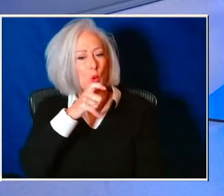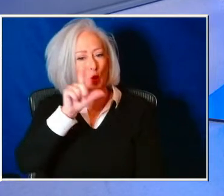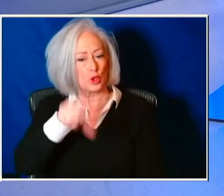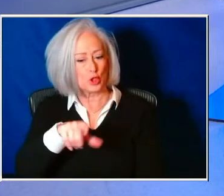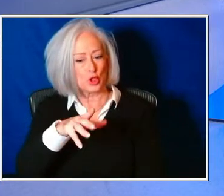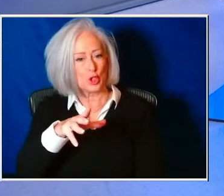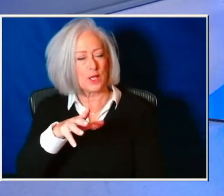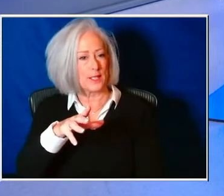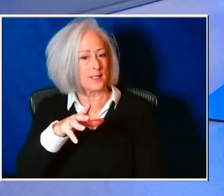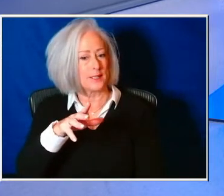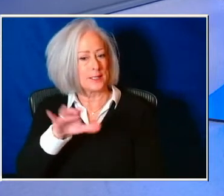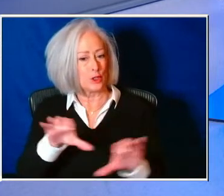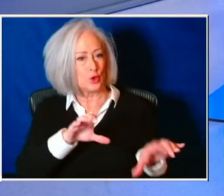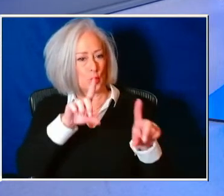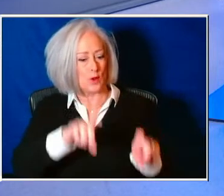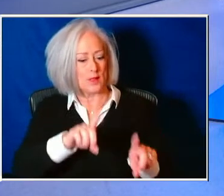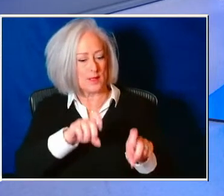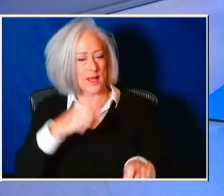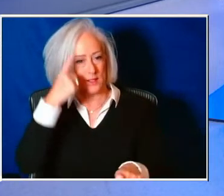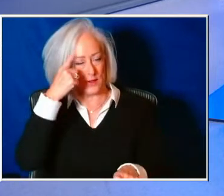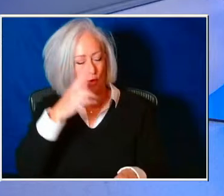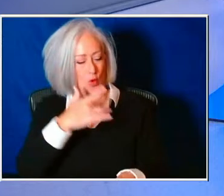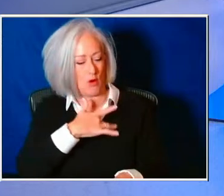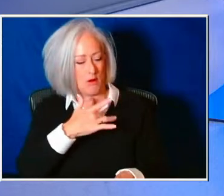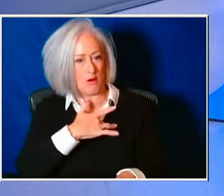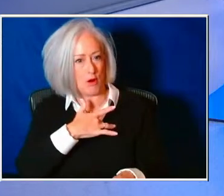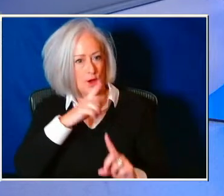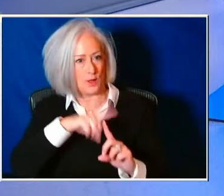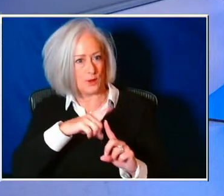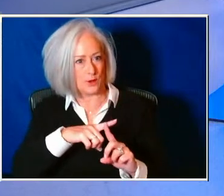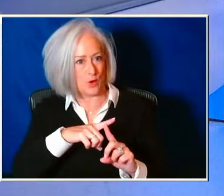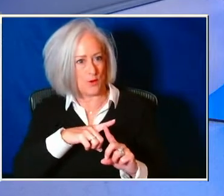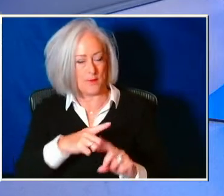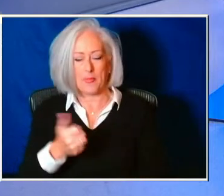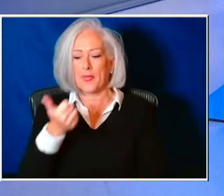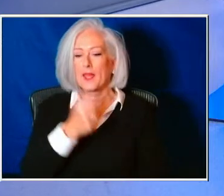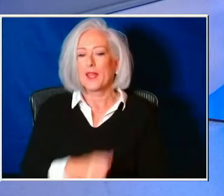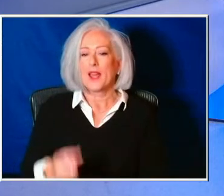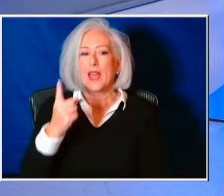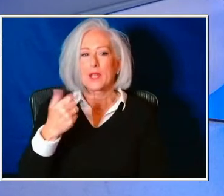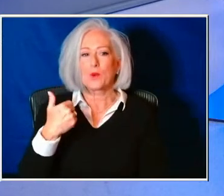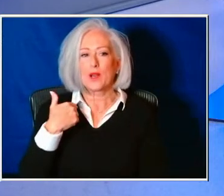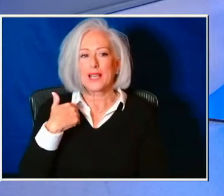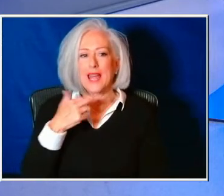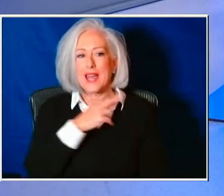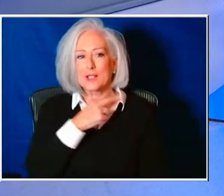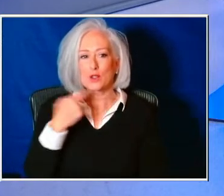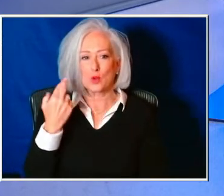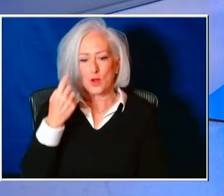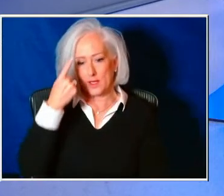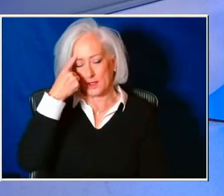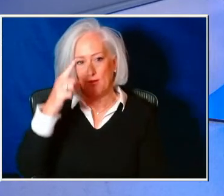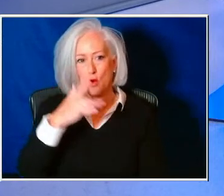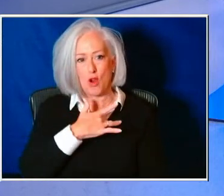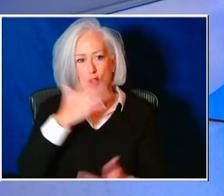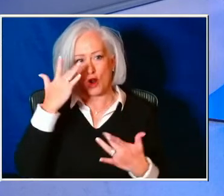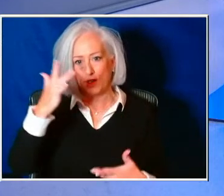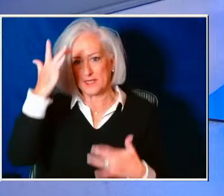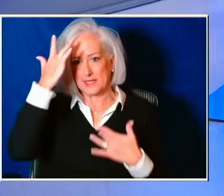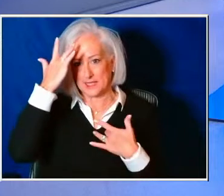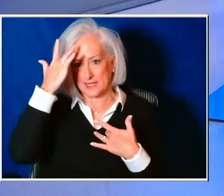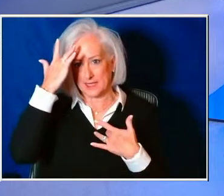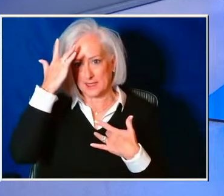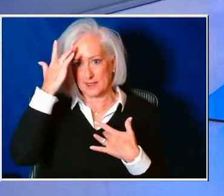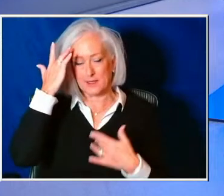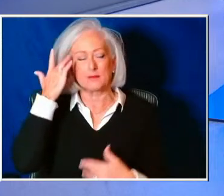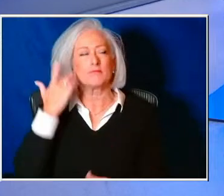score. Really, anybody who has any risk factors for heart disease is a candidate to get the score. So I want to ask you a